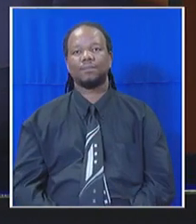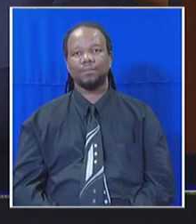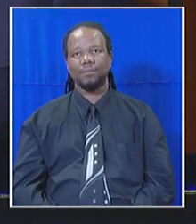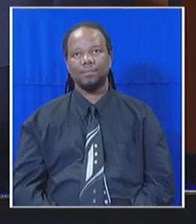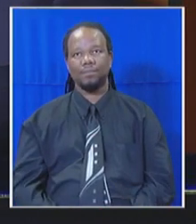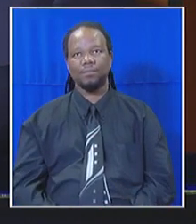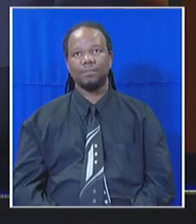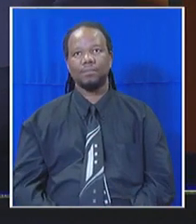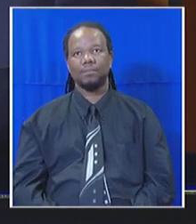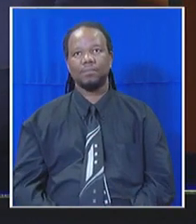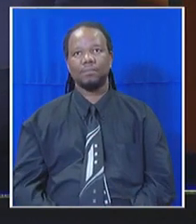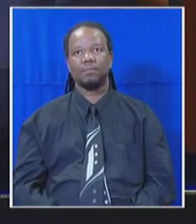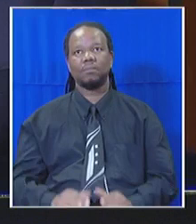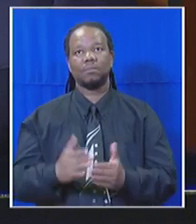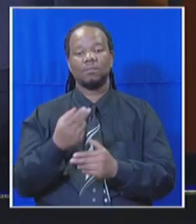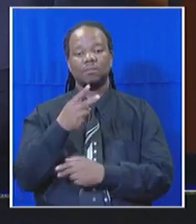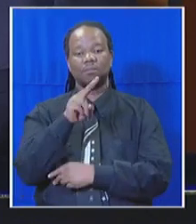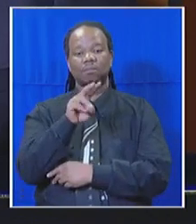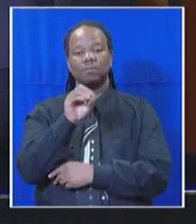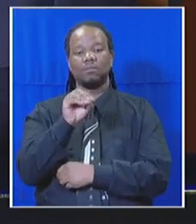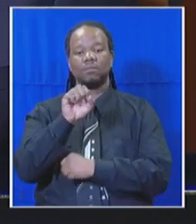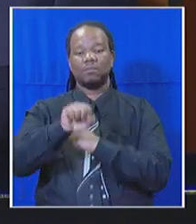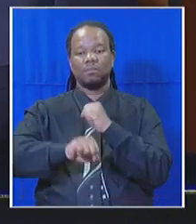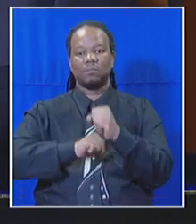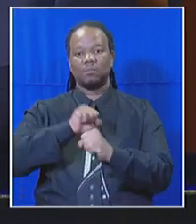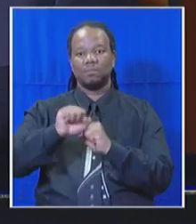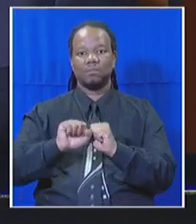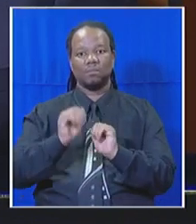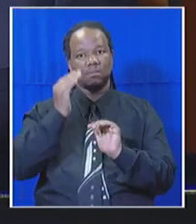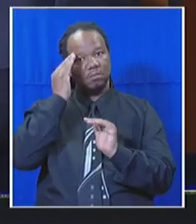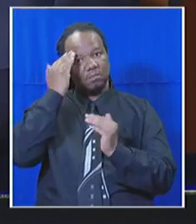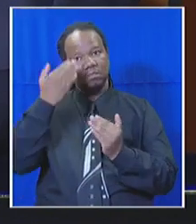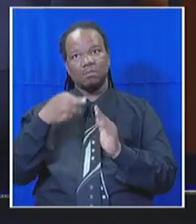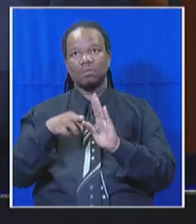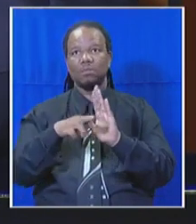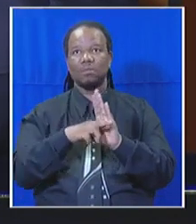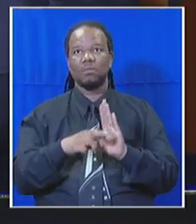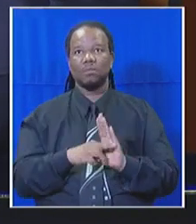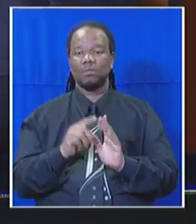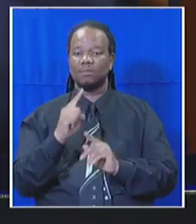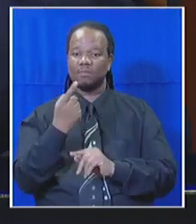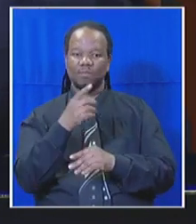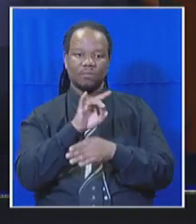I have served in this House for 20 years. I'm not aware of that. I will ask for consultation on that.